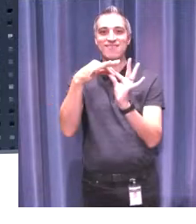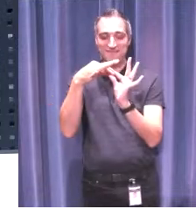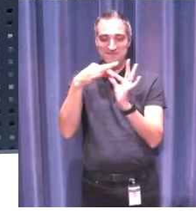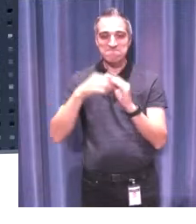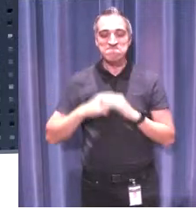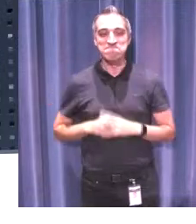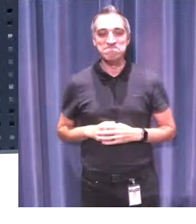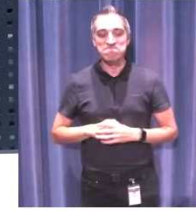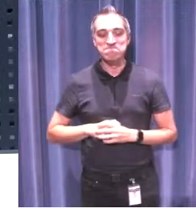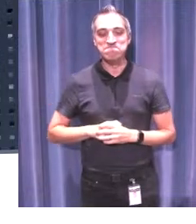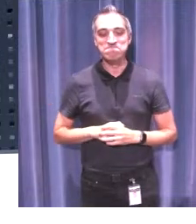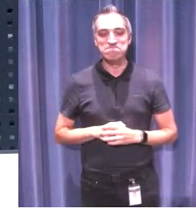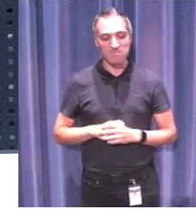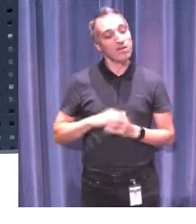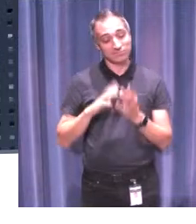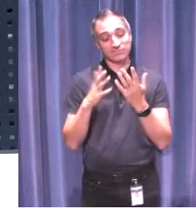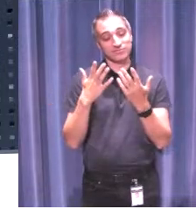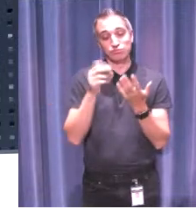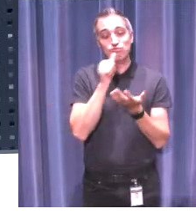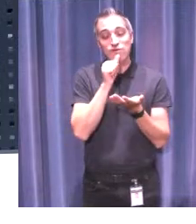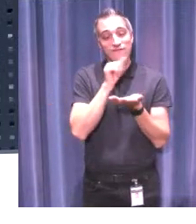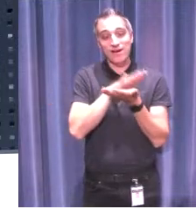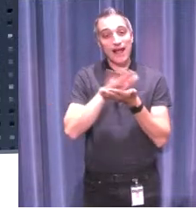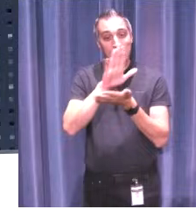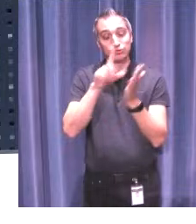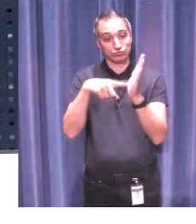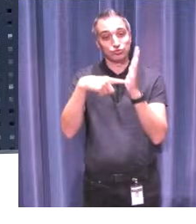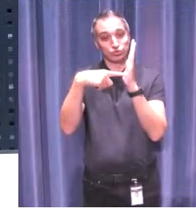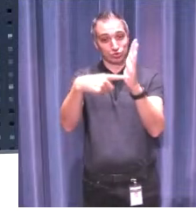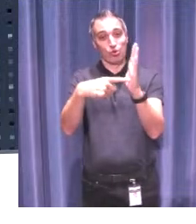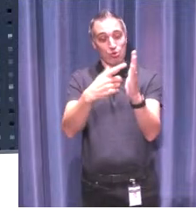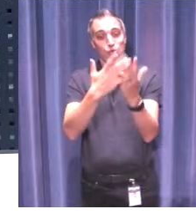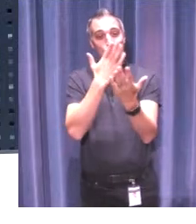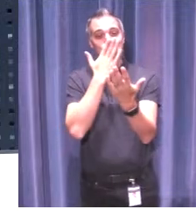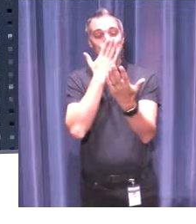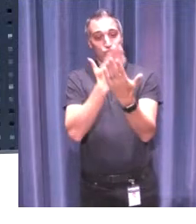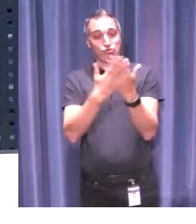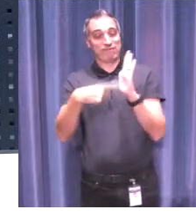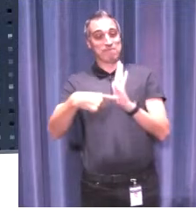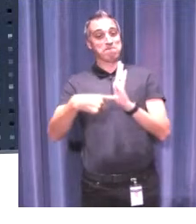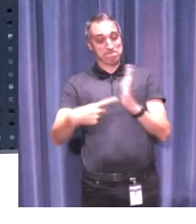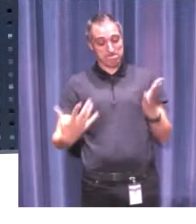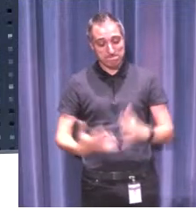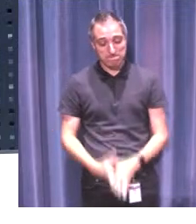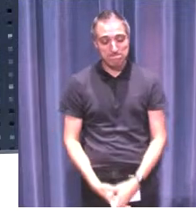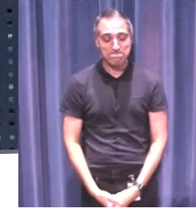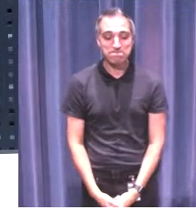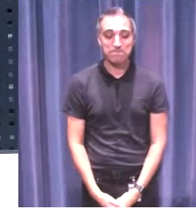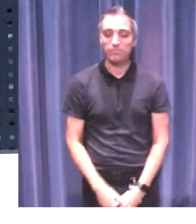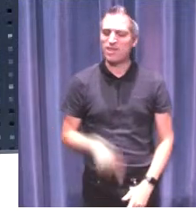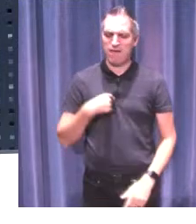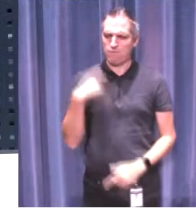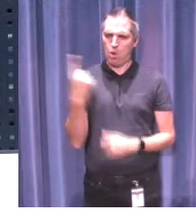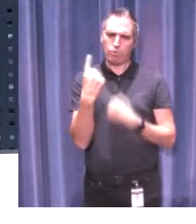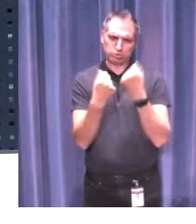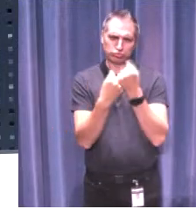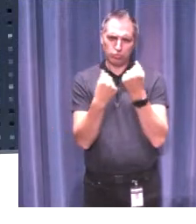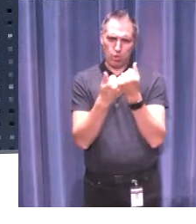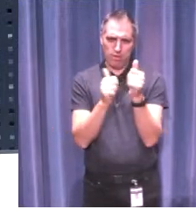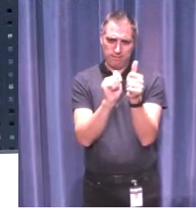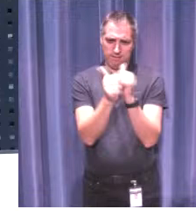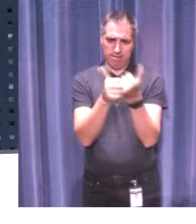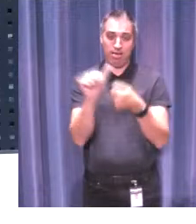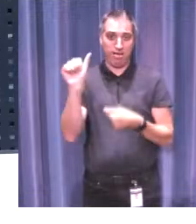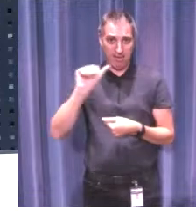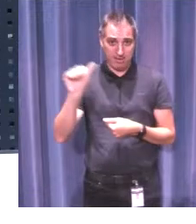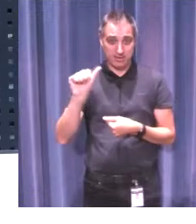they've demonstrated that pretty well. So I've always supported athletics, but